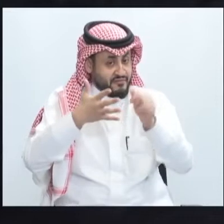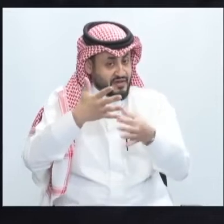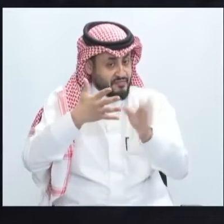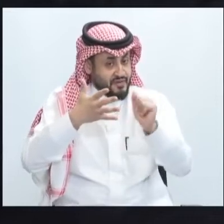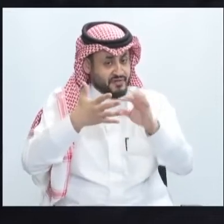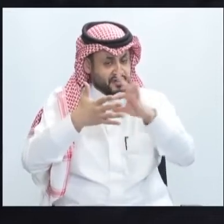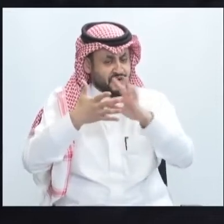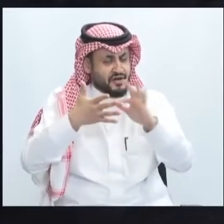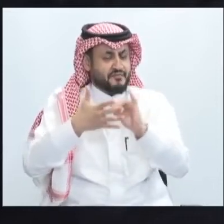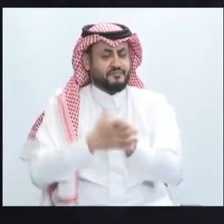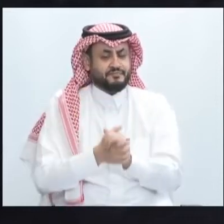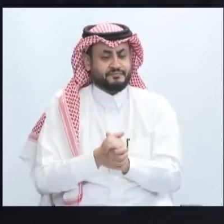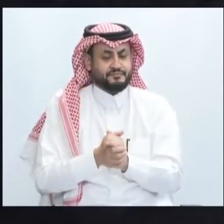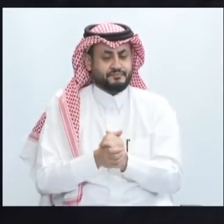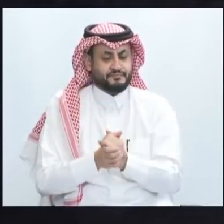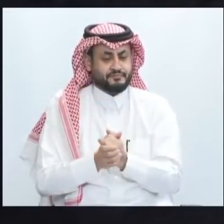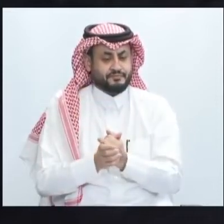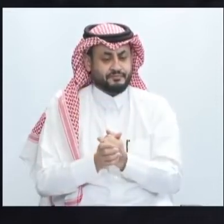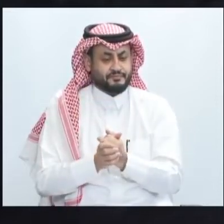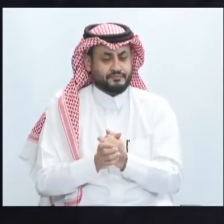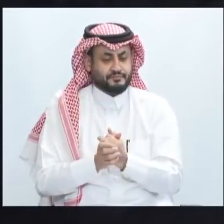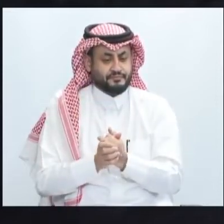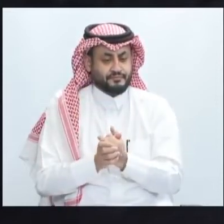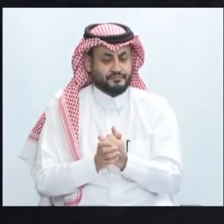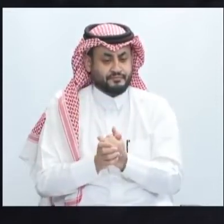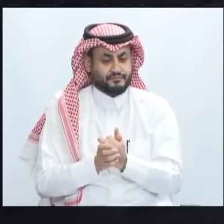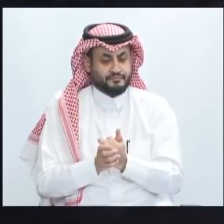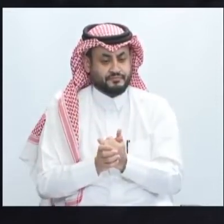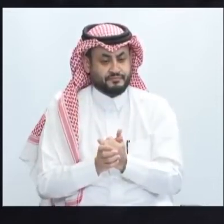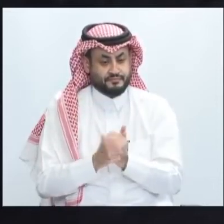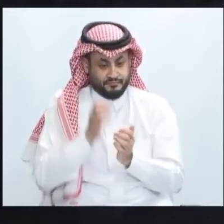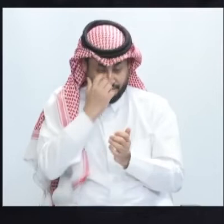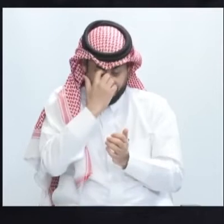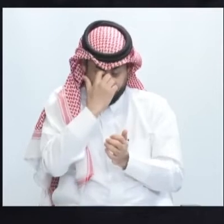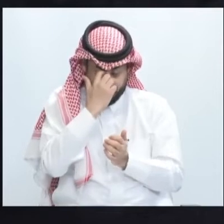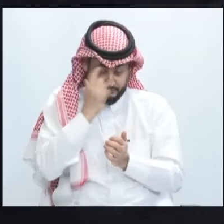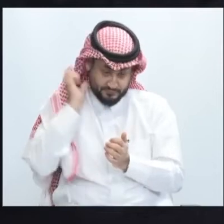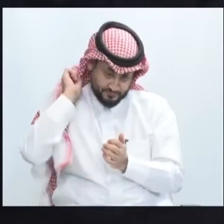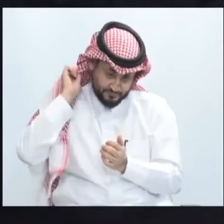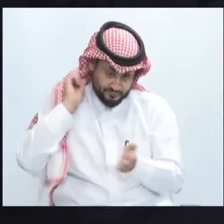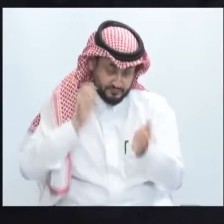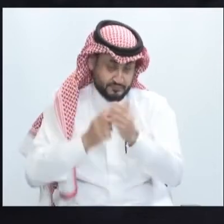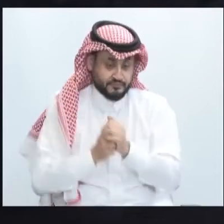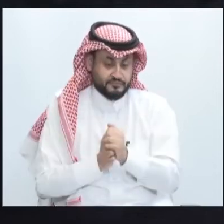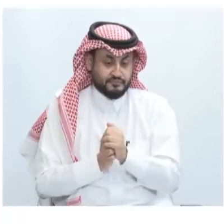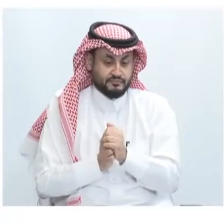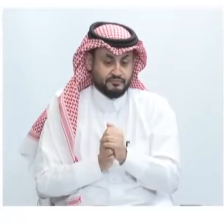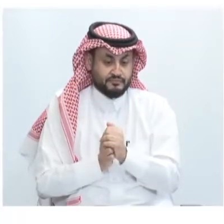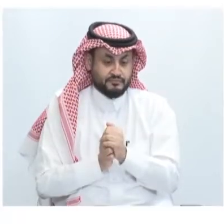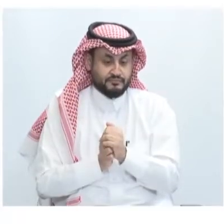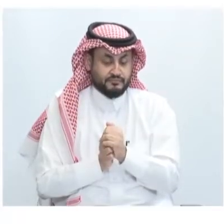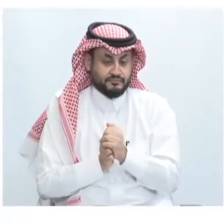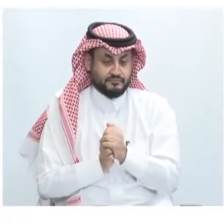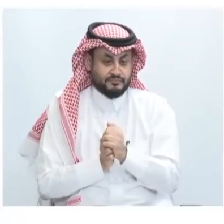three only. Okay, this is what? The short letters. What about the tall letters like